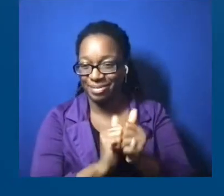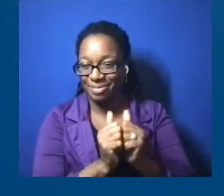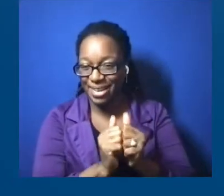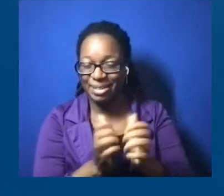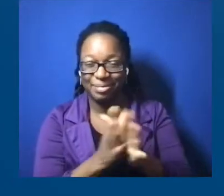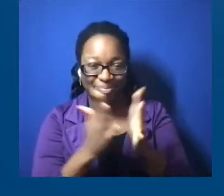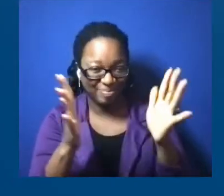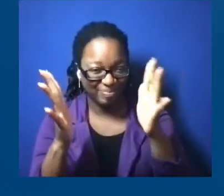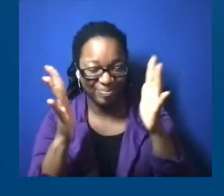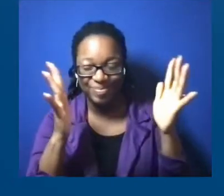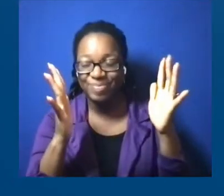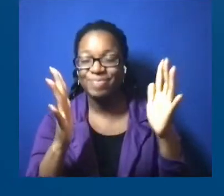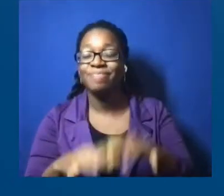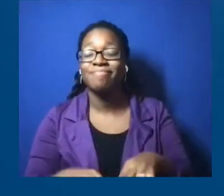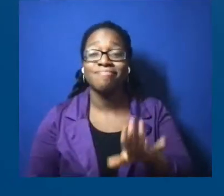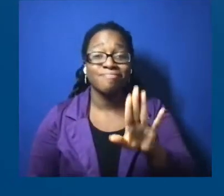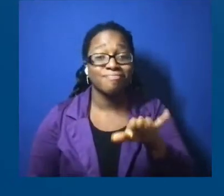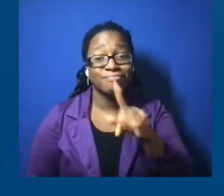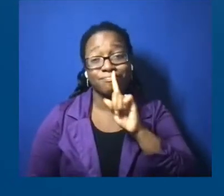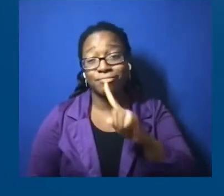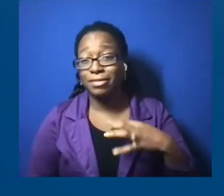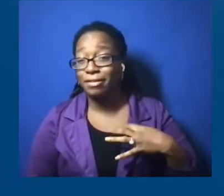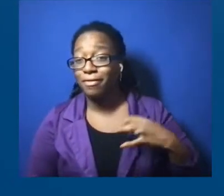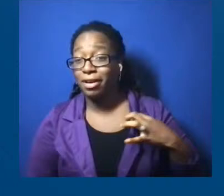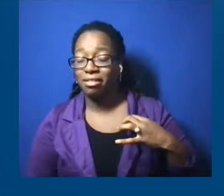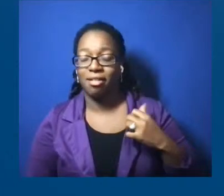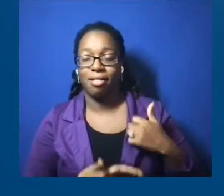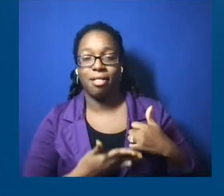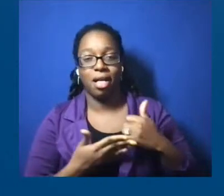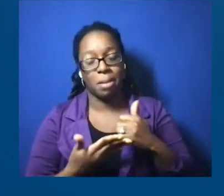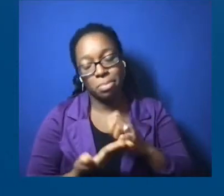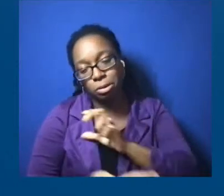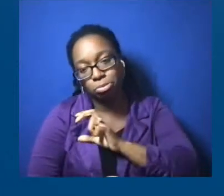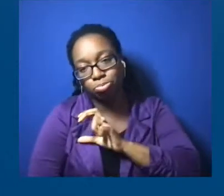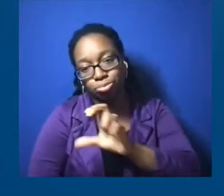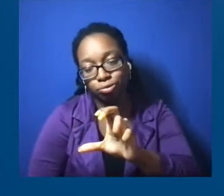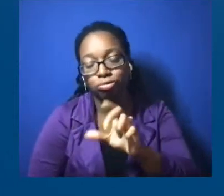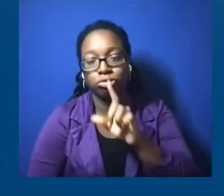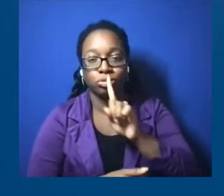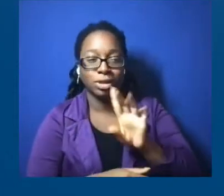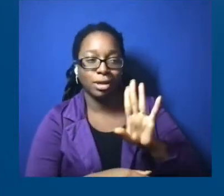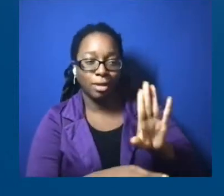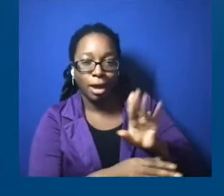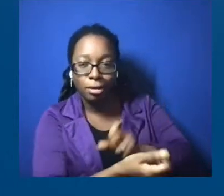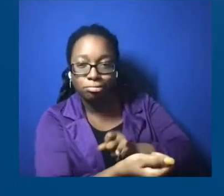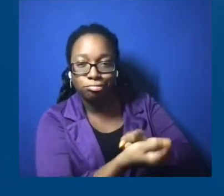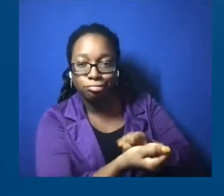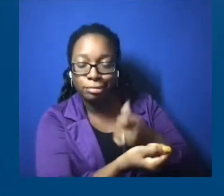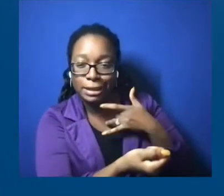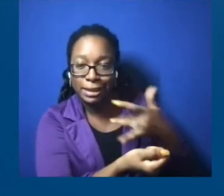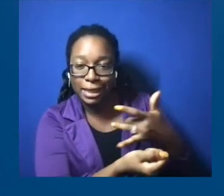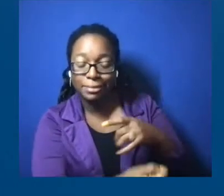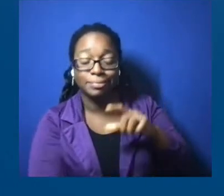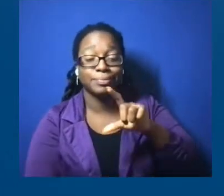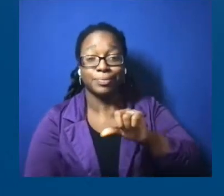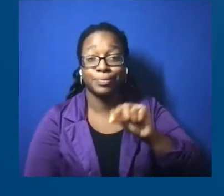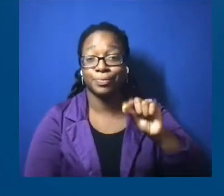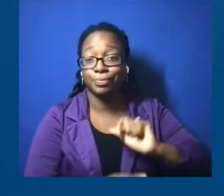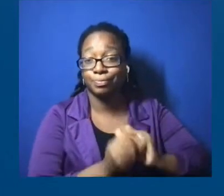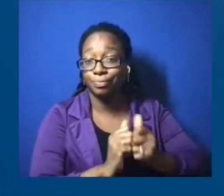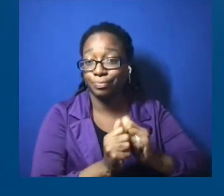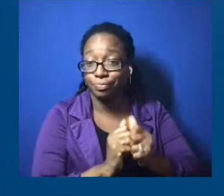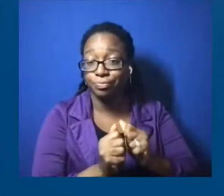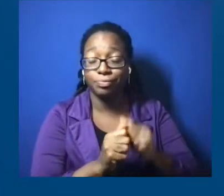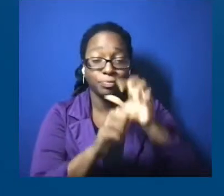But really, folks, it's our volunteers who power us. It's our grassroots supporters specifically. Following the 2020 campaign, President Biden turned over